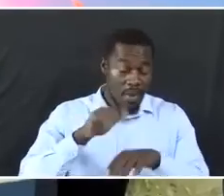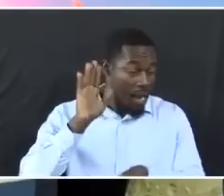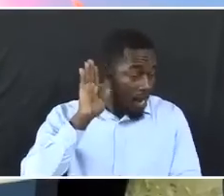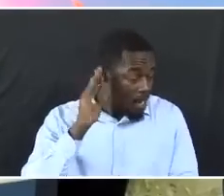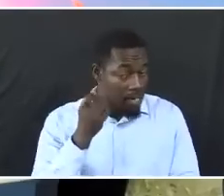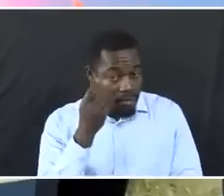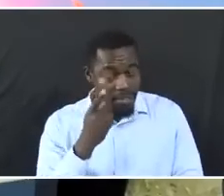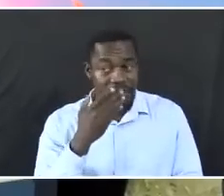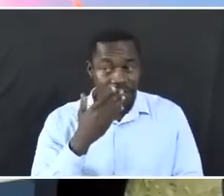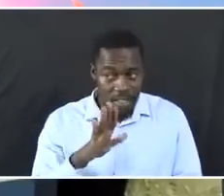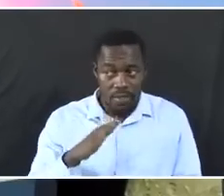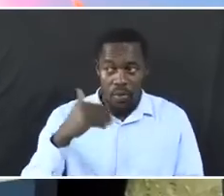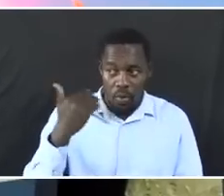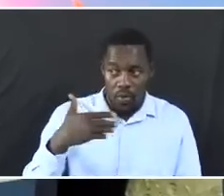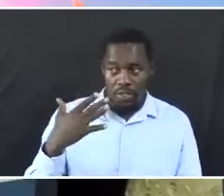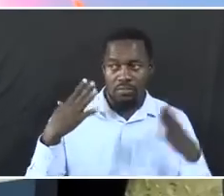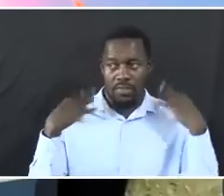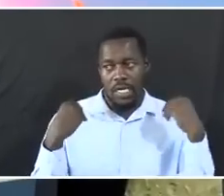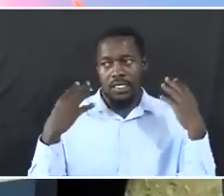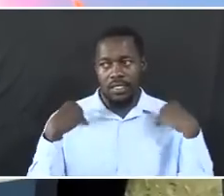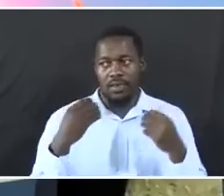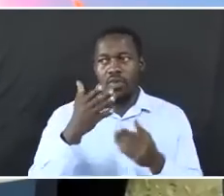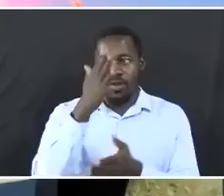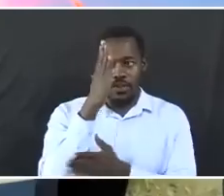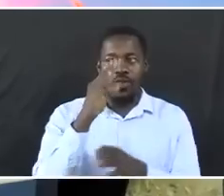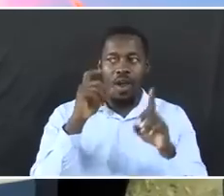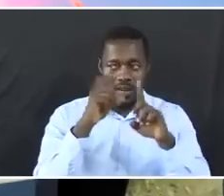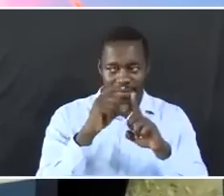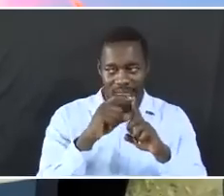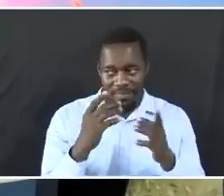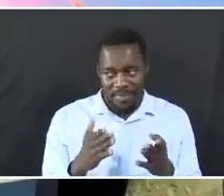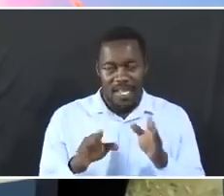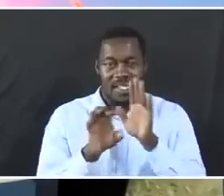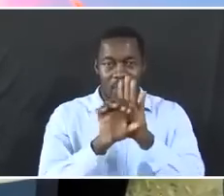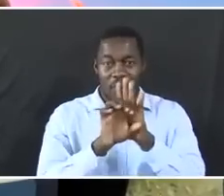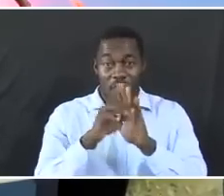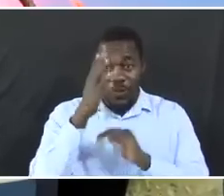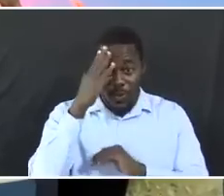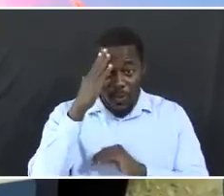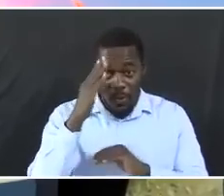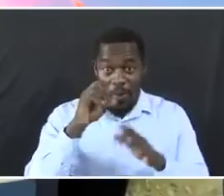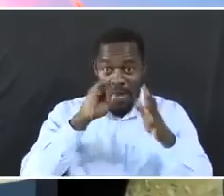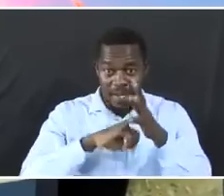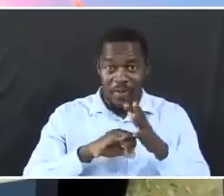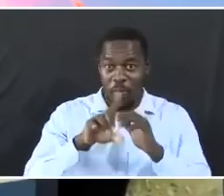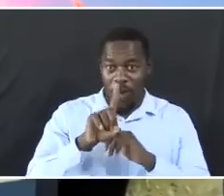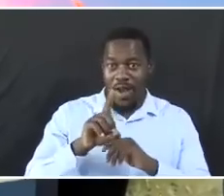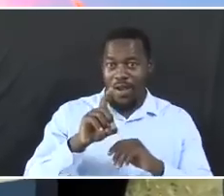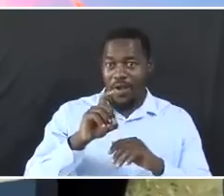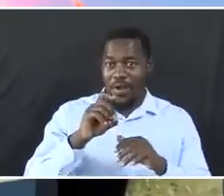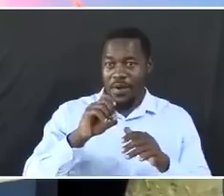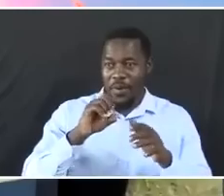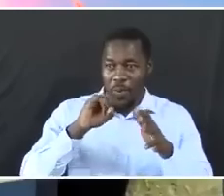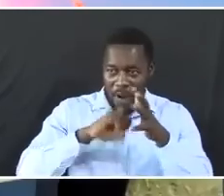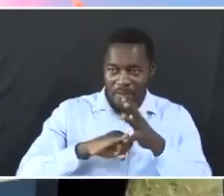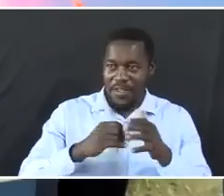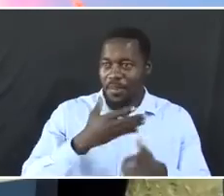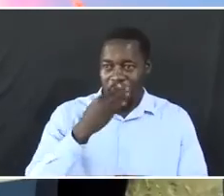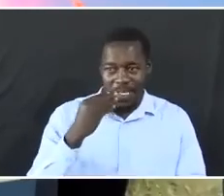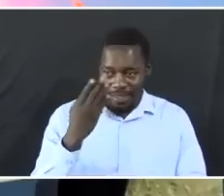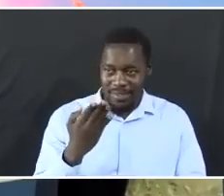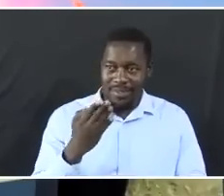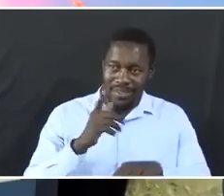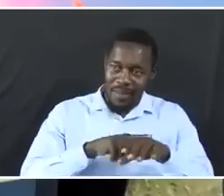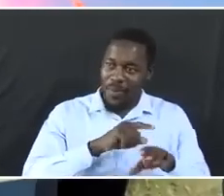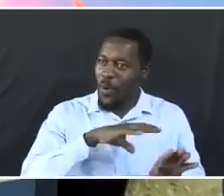sorrow, let us not take that path. Enough is enough. It's time to